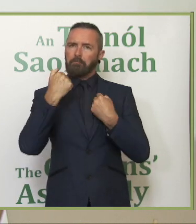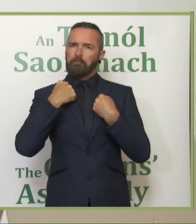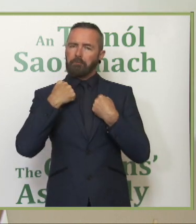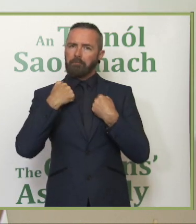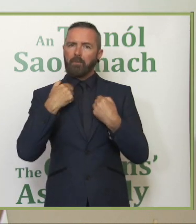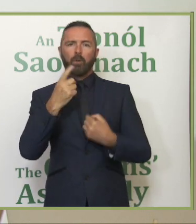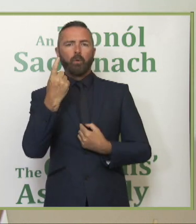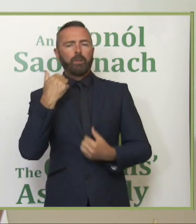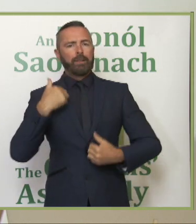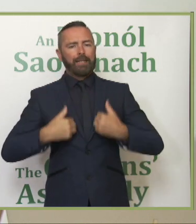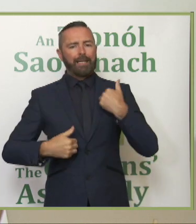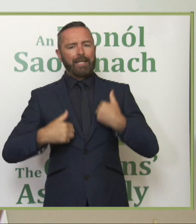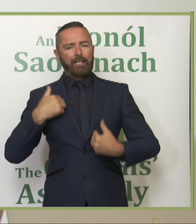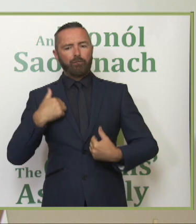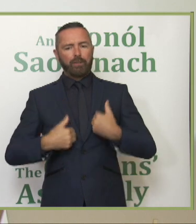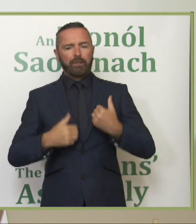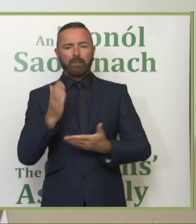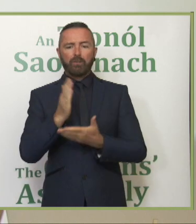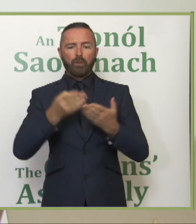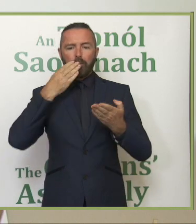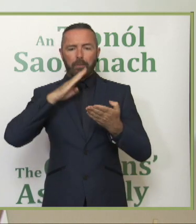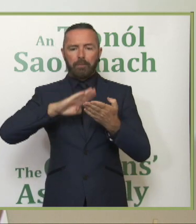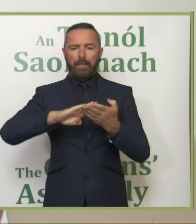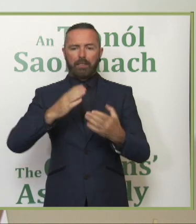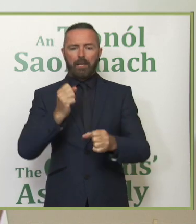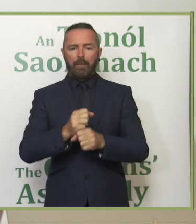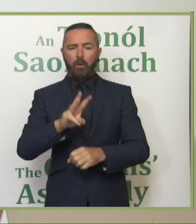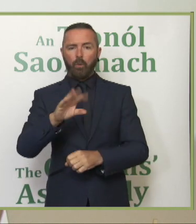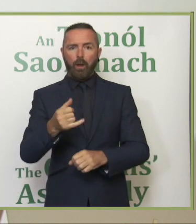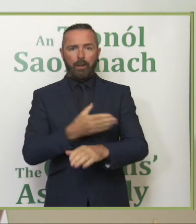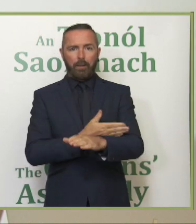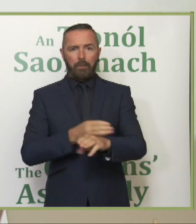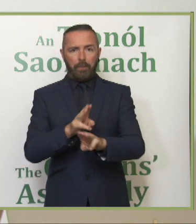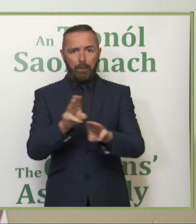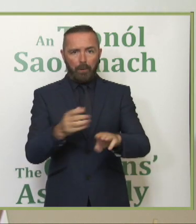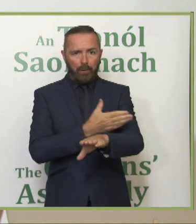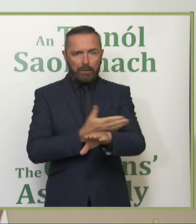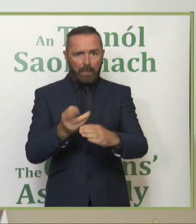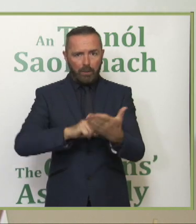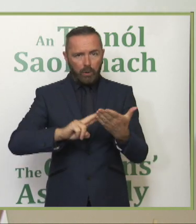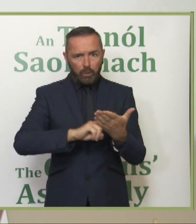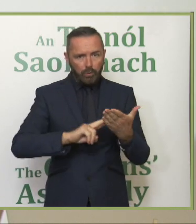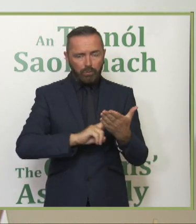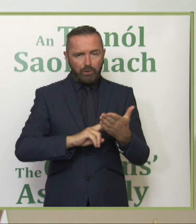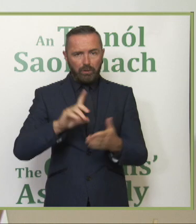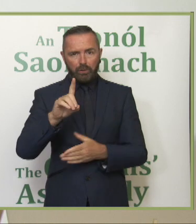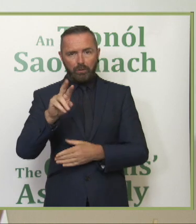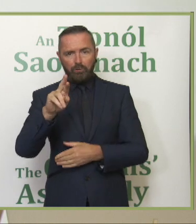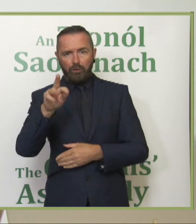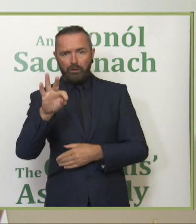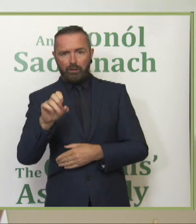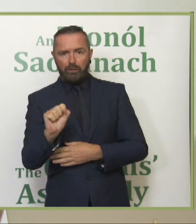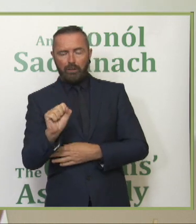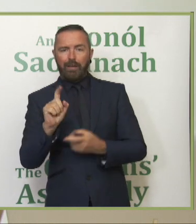an interesting, some messages about why people may take drugs, and then we had some discussion with the